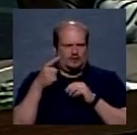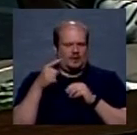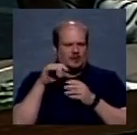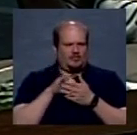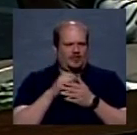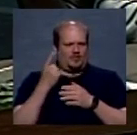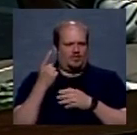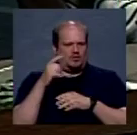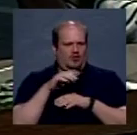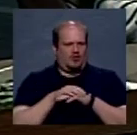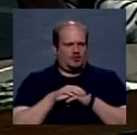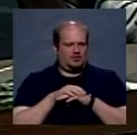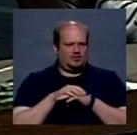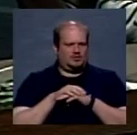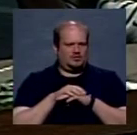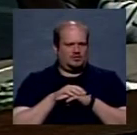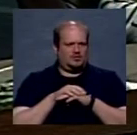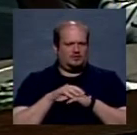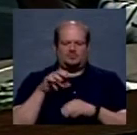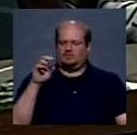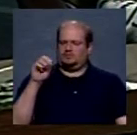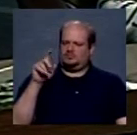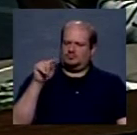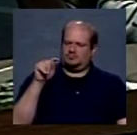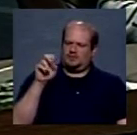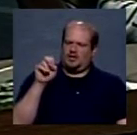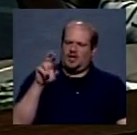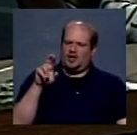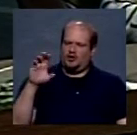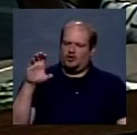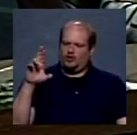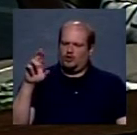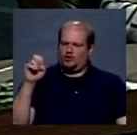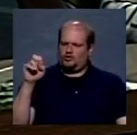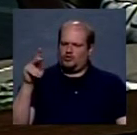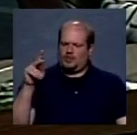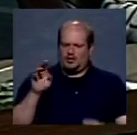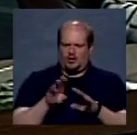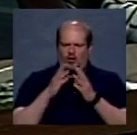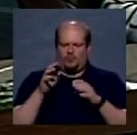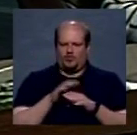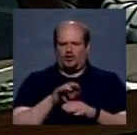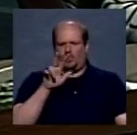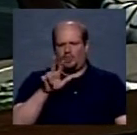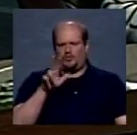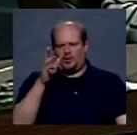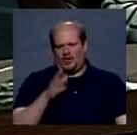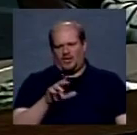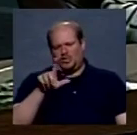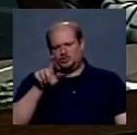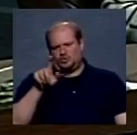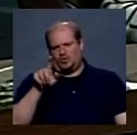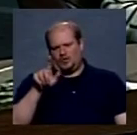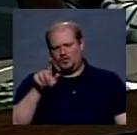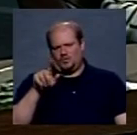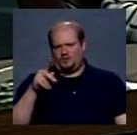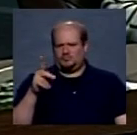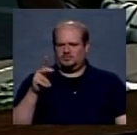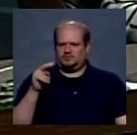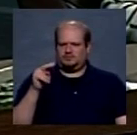one that's on here over in Otter Creek. It was opened up on 321. It says knuckle